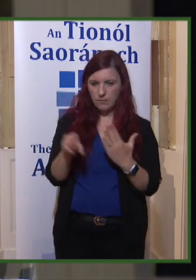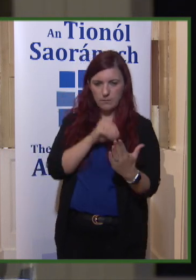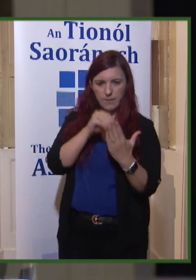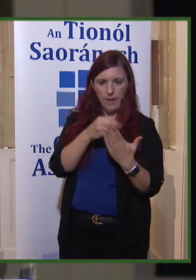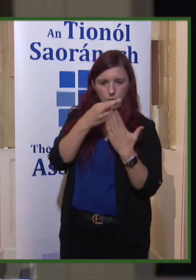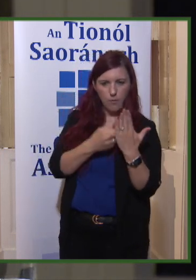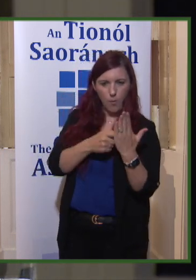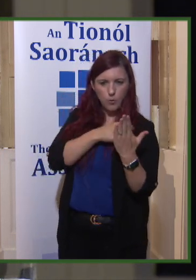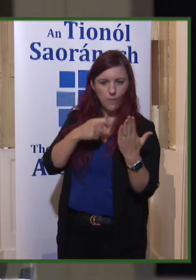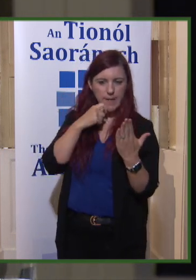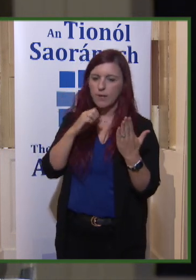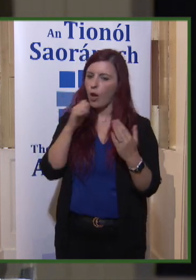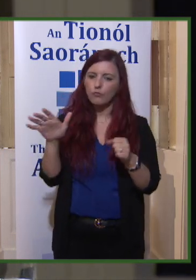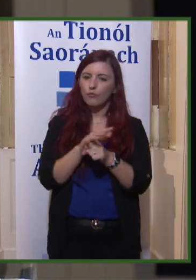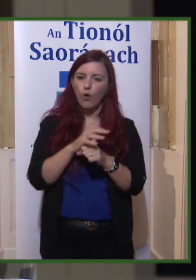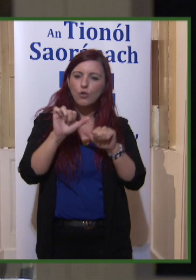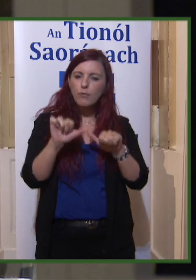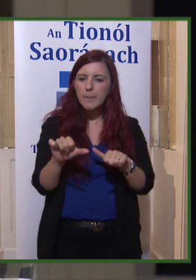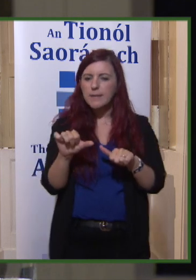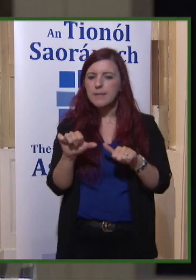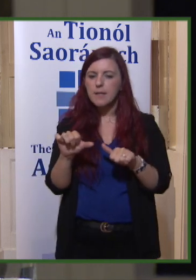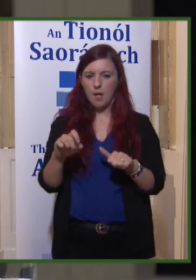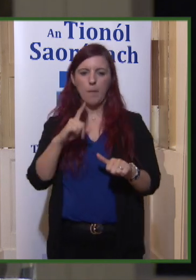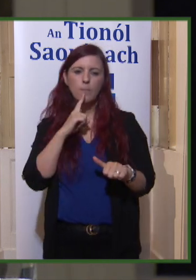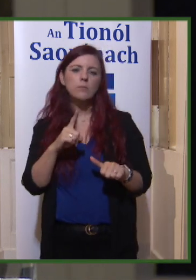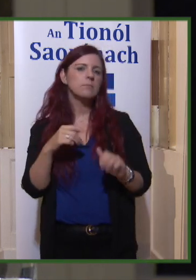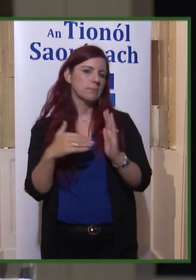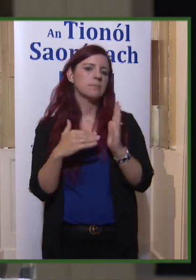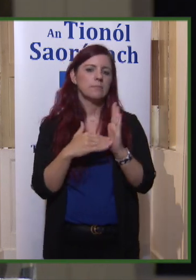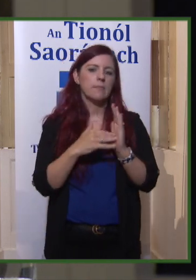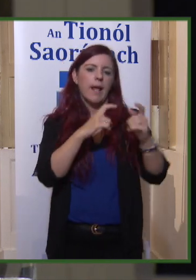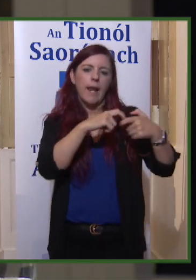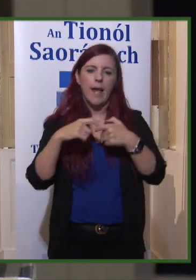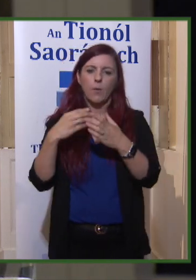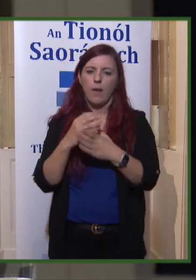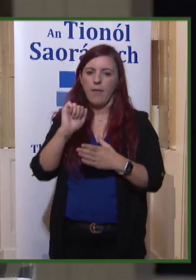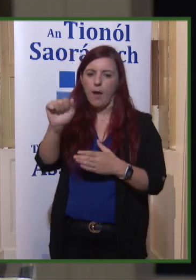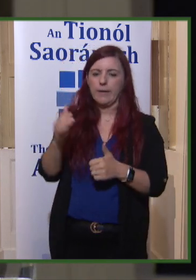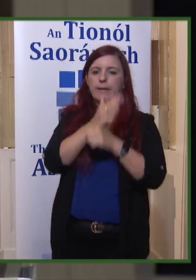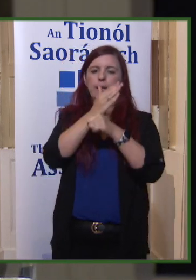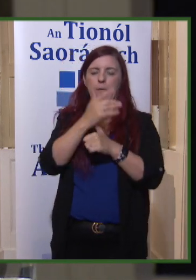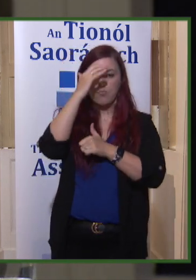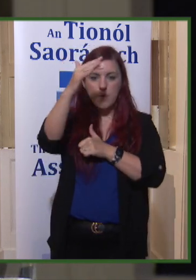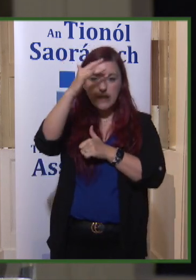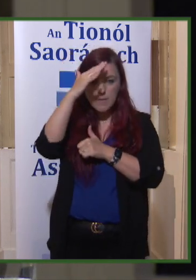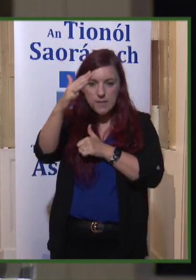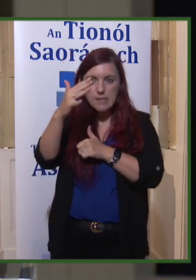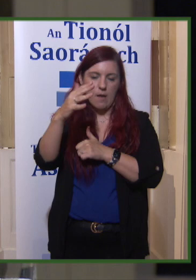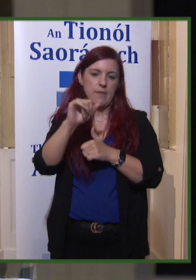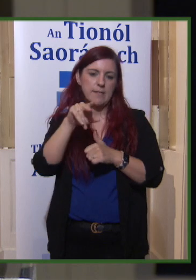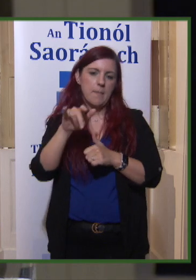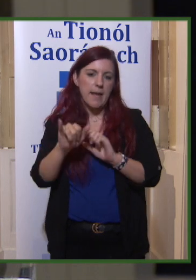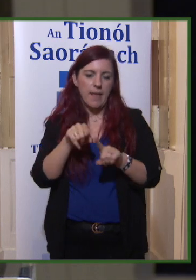that there was a diversion of opinion, but in line with our key principles of the Assembly, that equality of